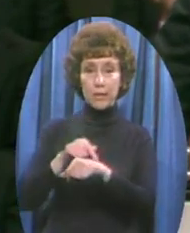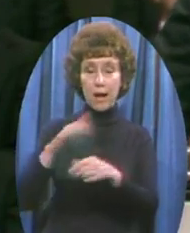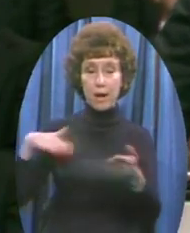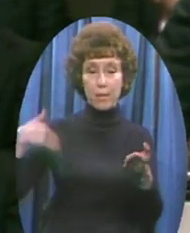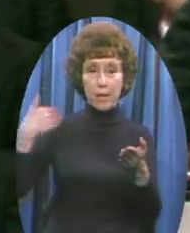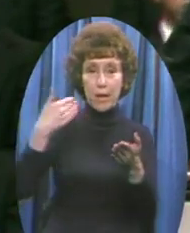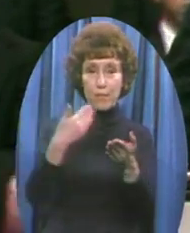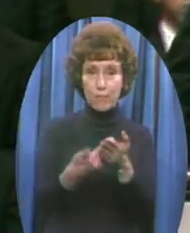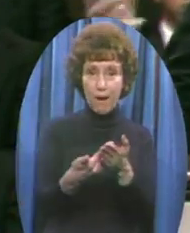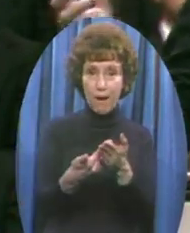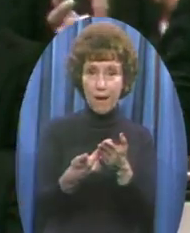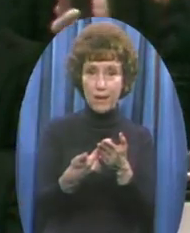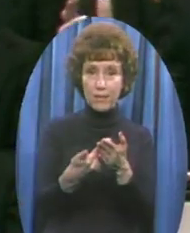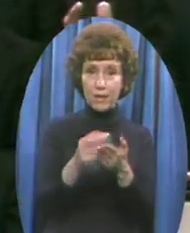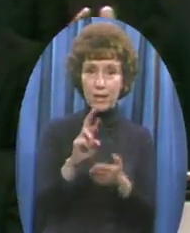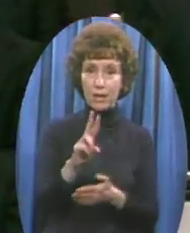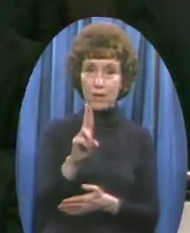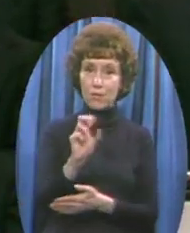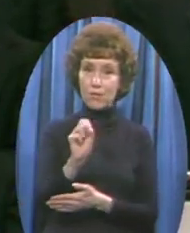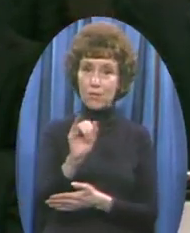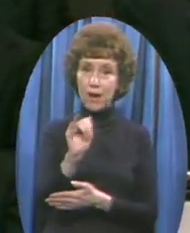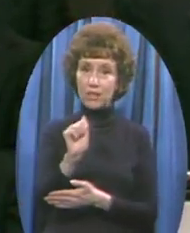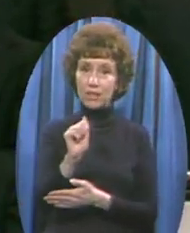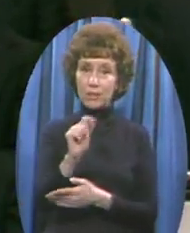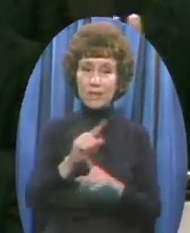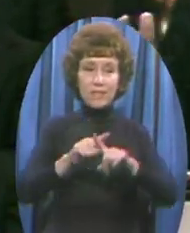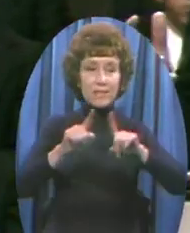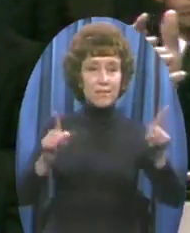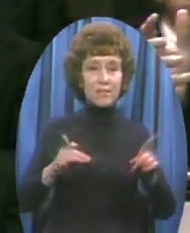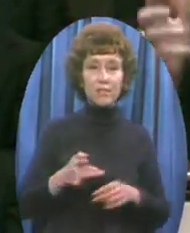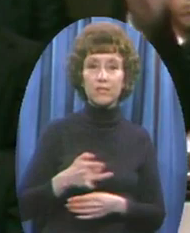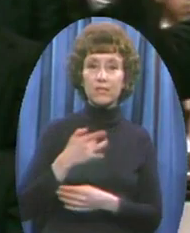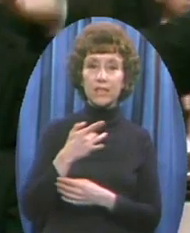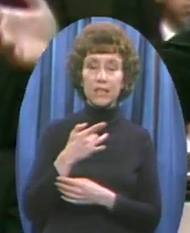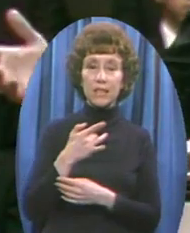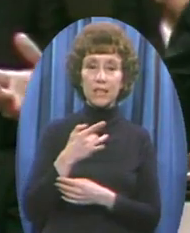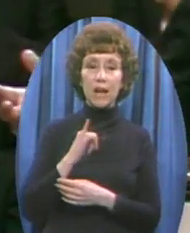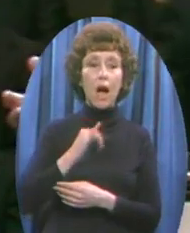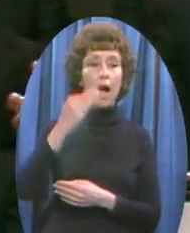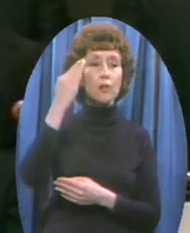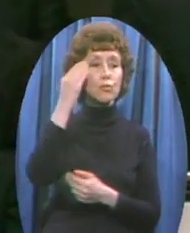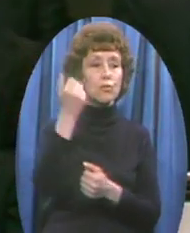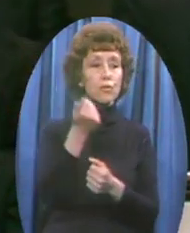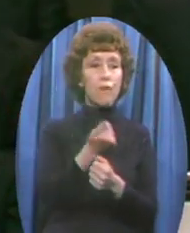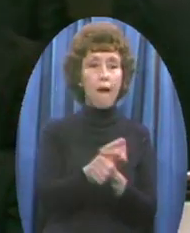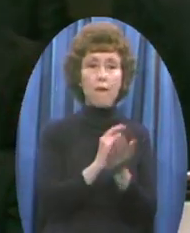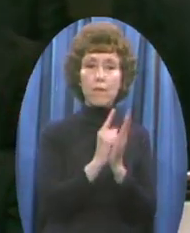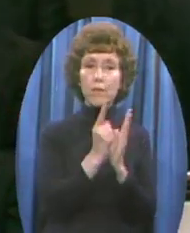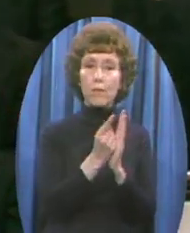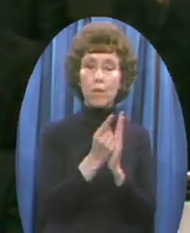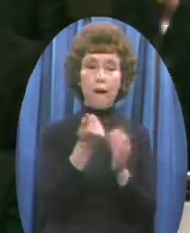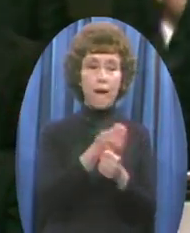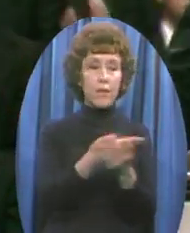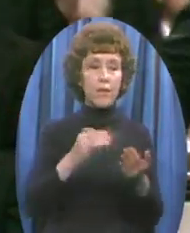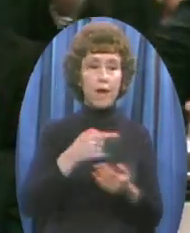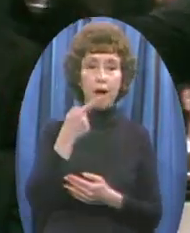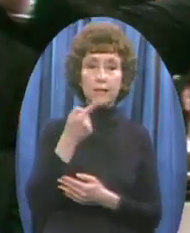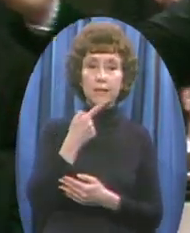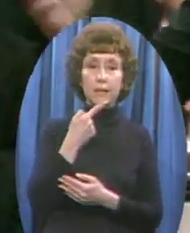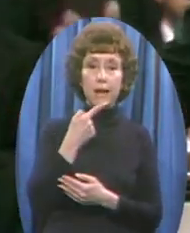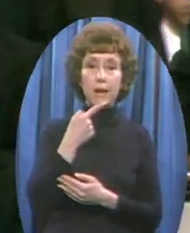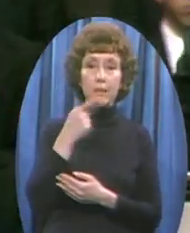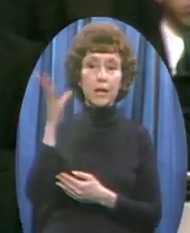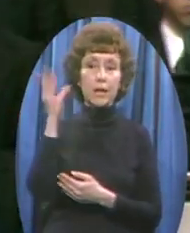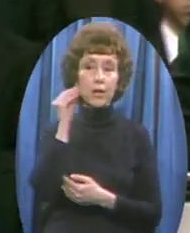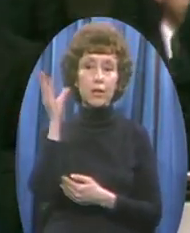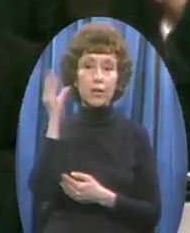there was a different feeling, a different atmosphere. I knew every moment, everything I was saying was being overheard. Everything I was doing was being